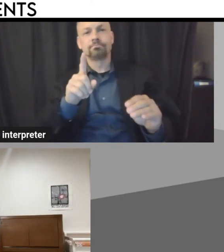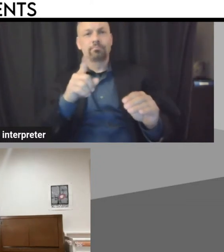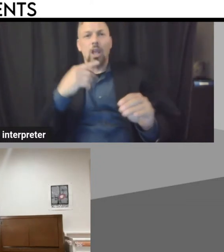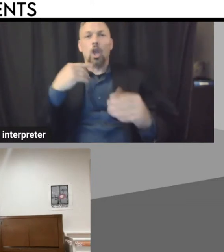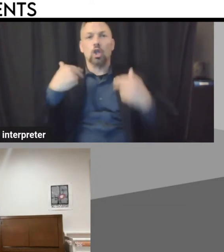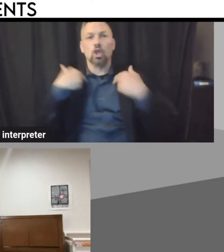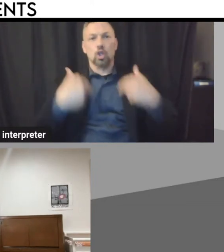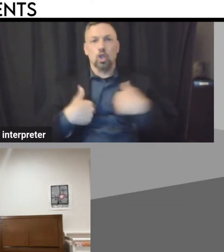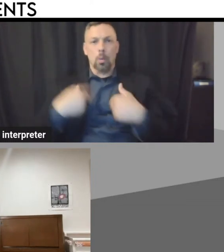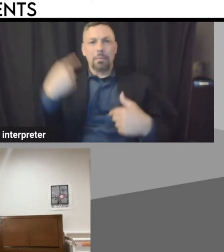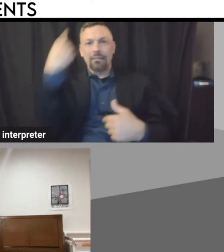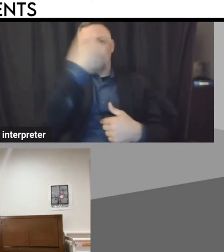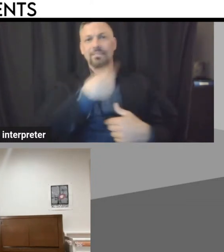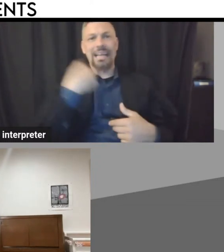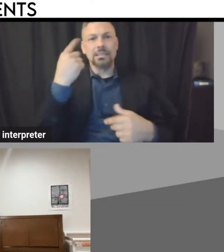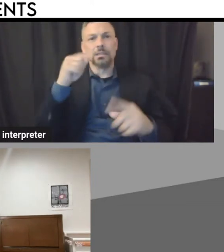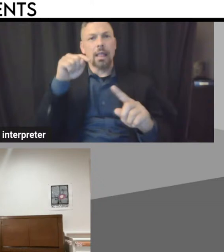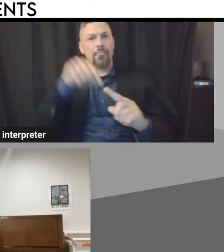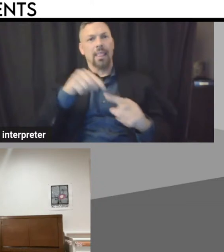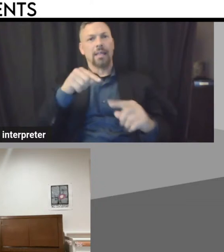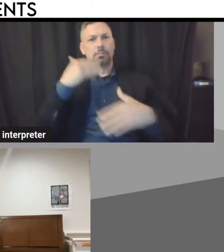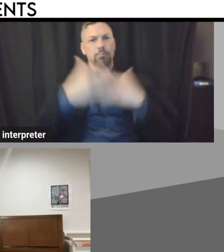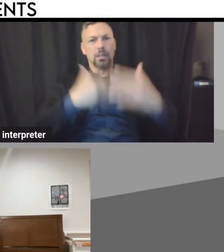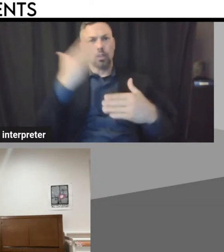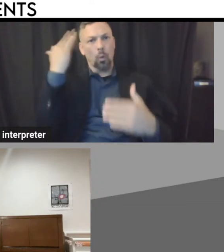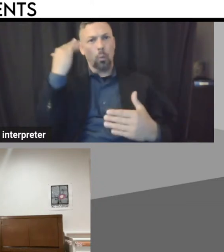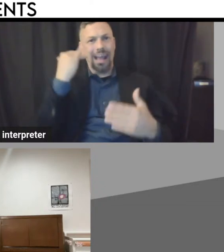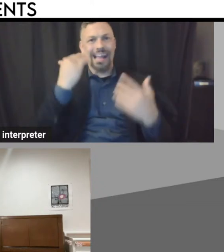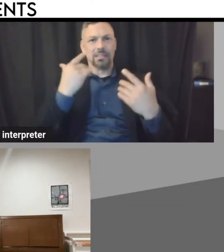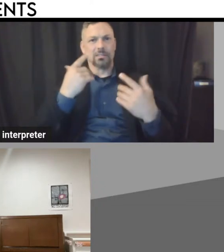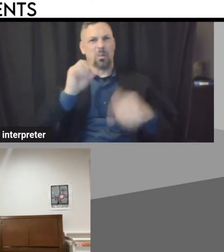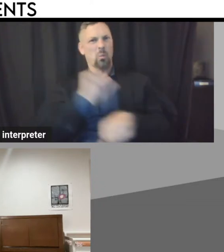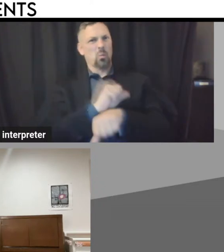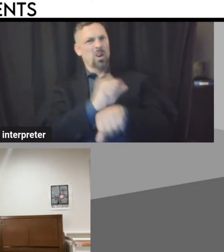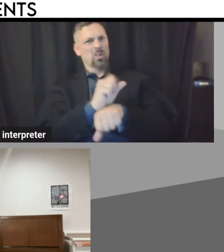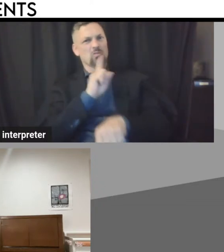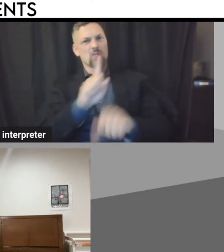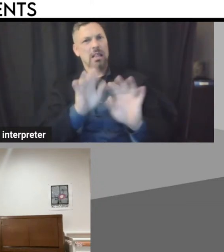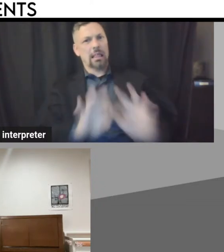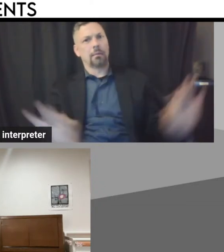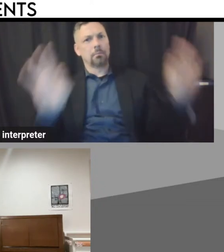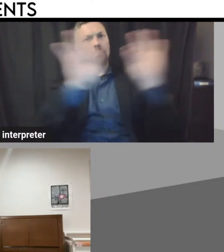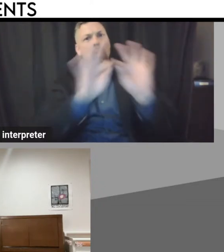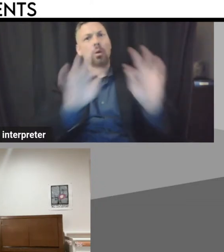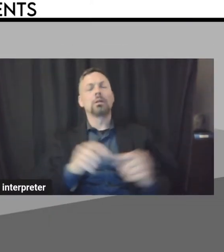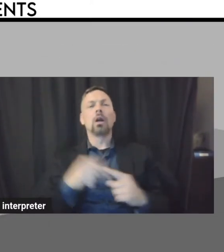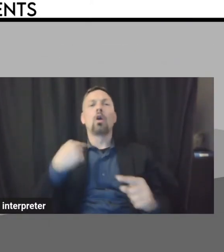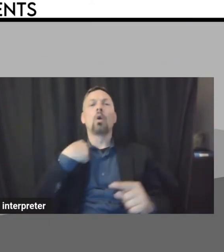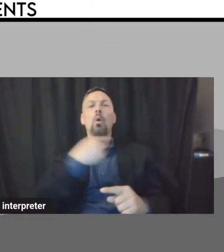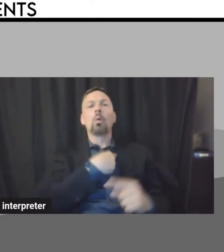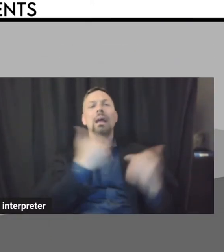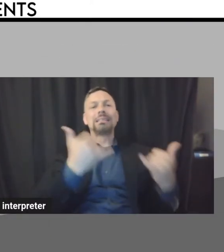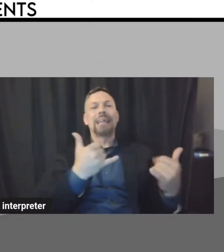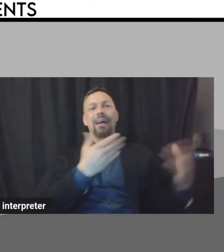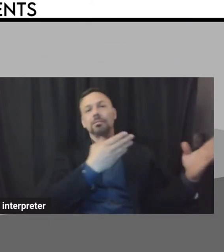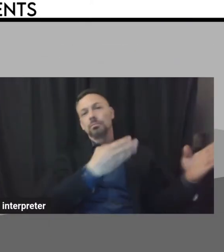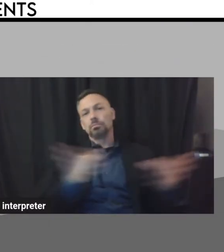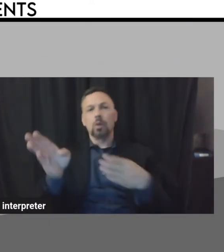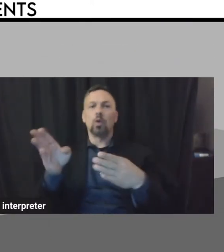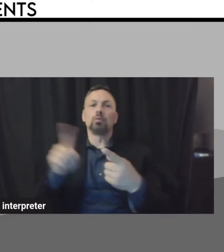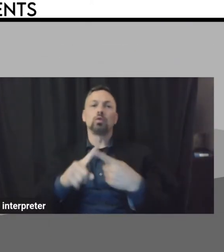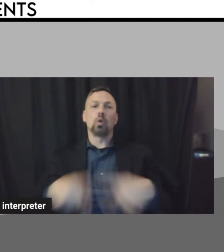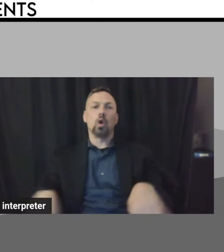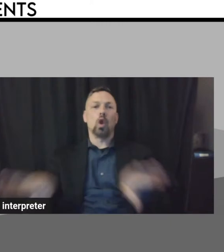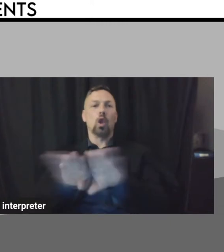face on this process and why this work is so important. We're going to move to close. Thank you